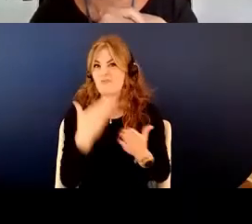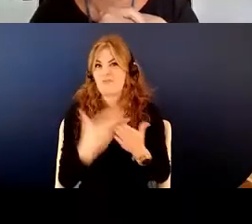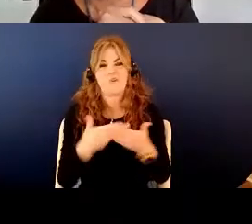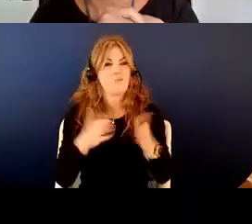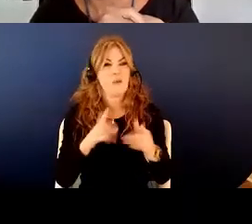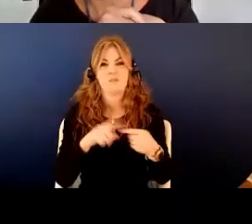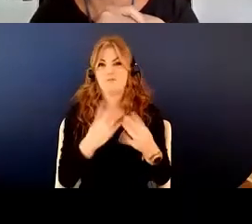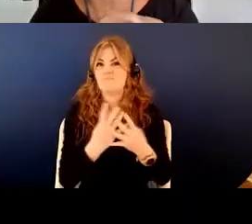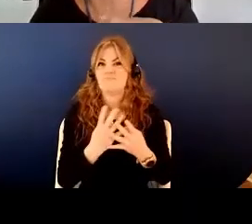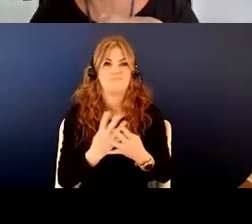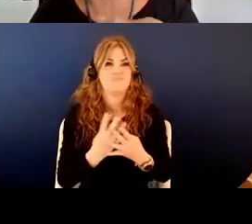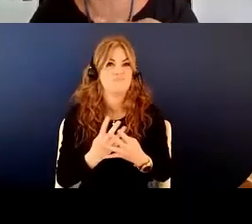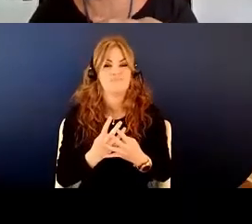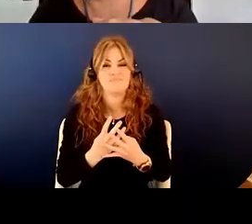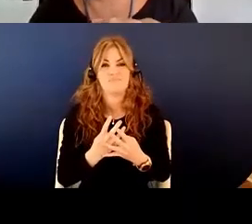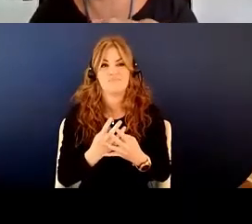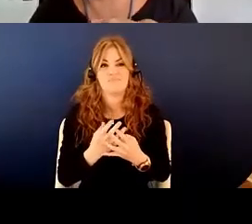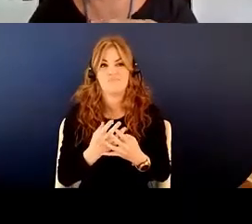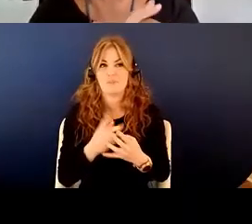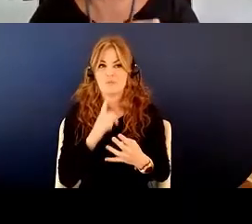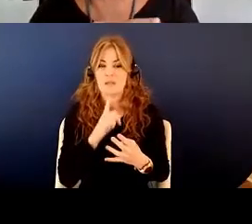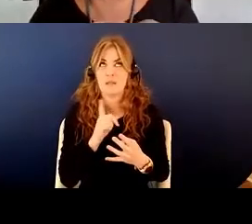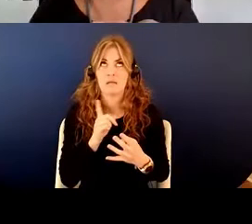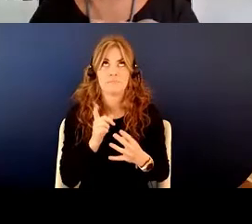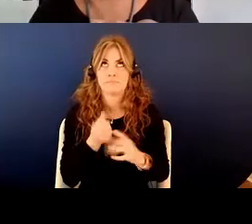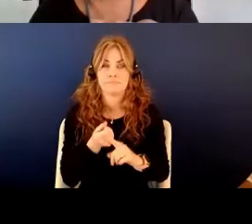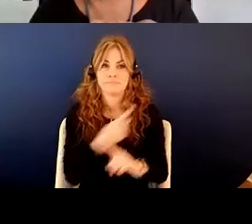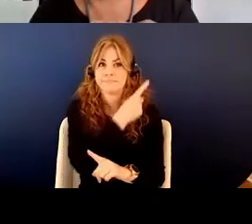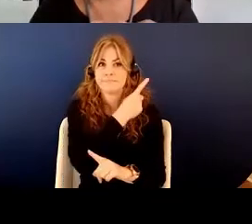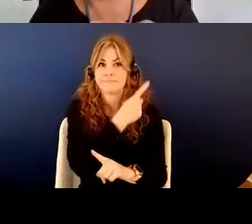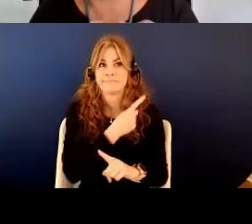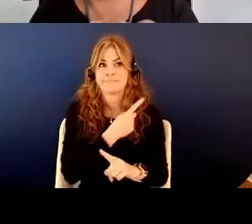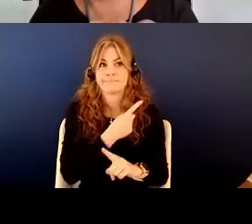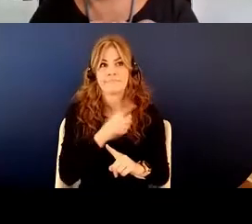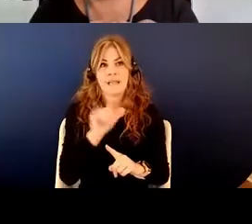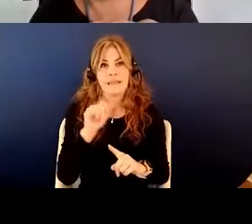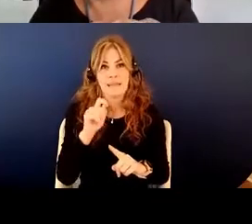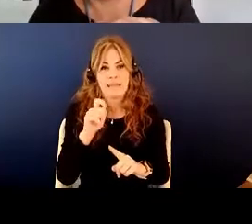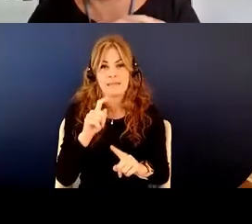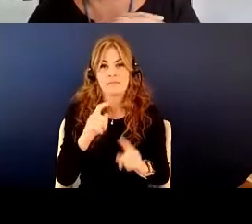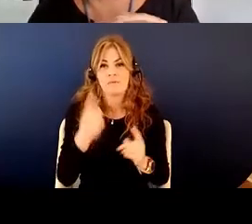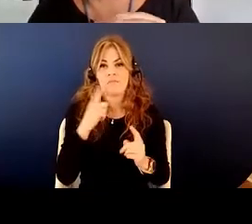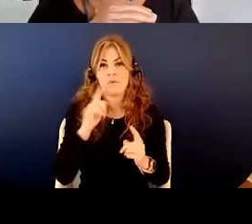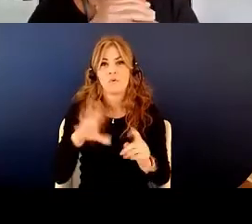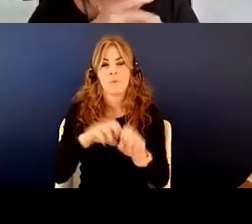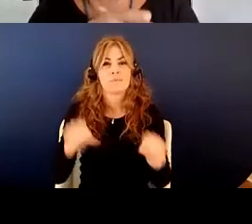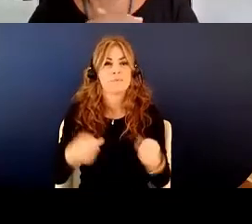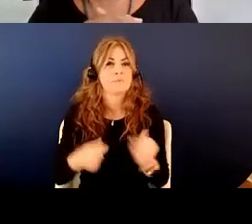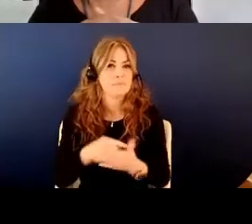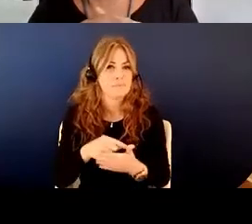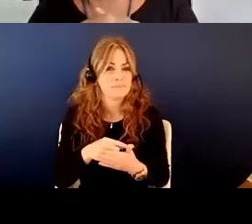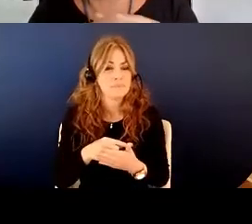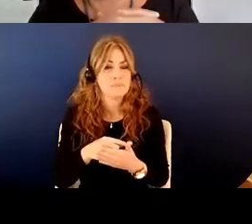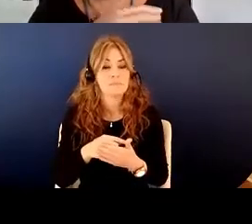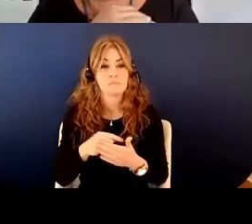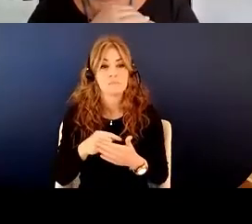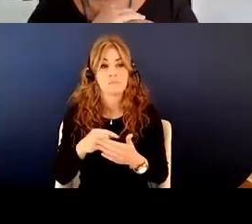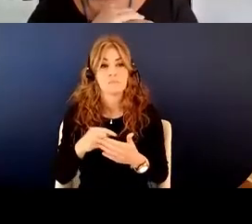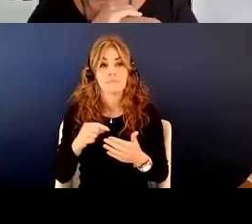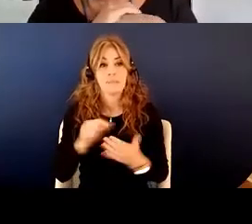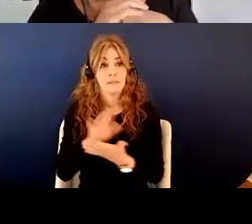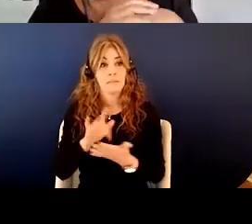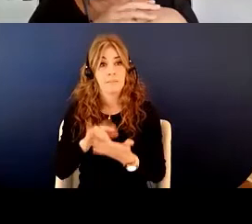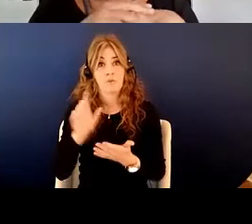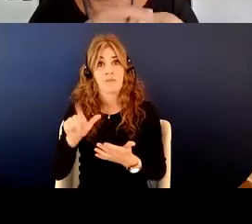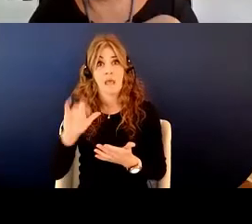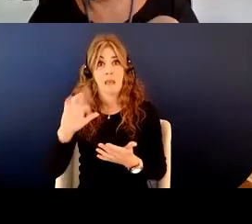out, completely irrelevant literature for your systematic review. The link at the middle there is